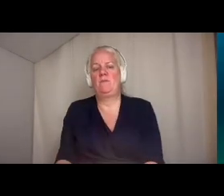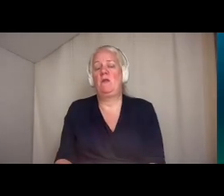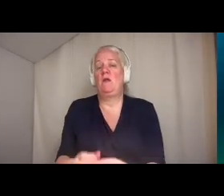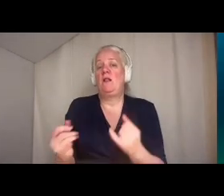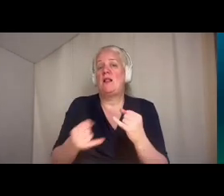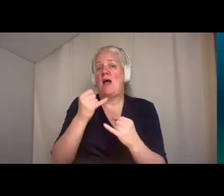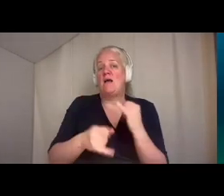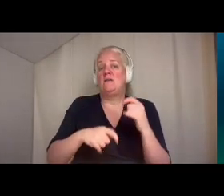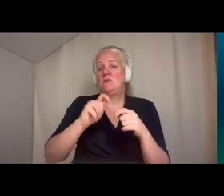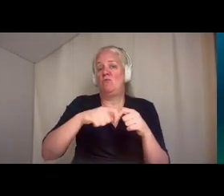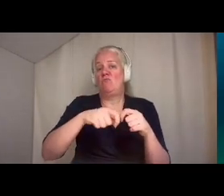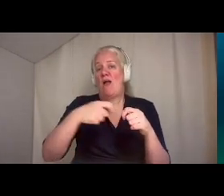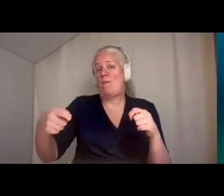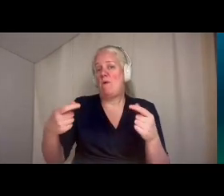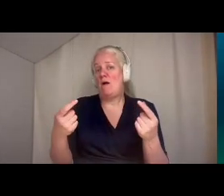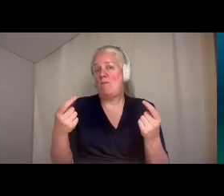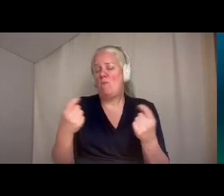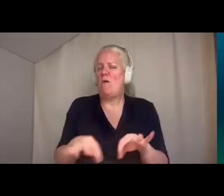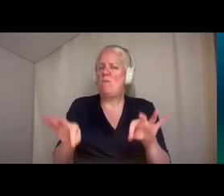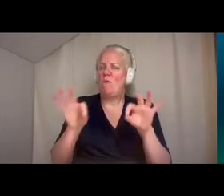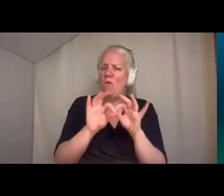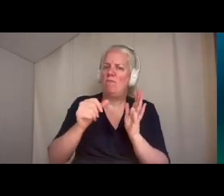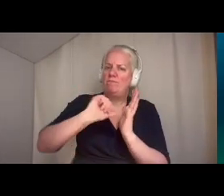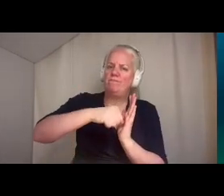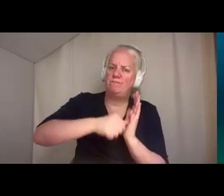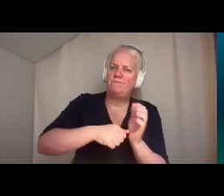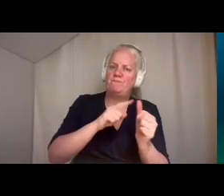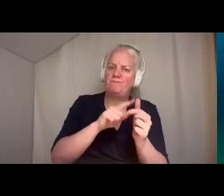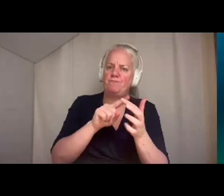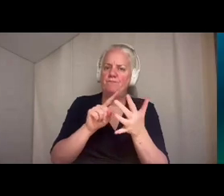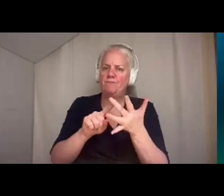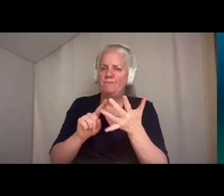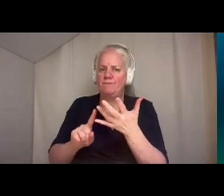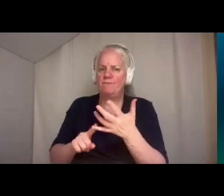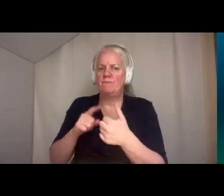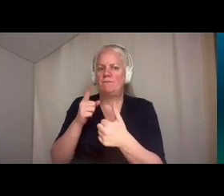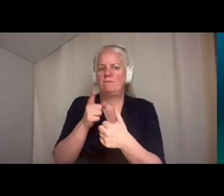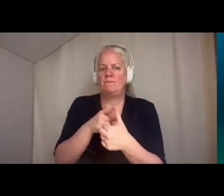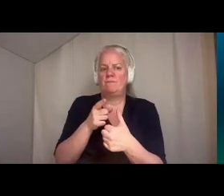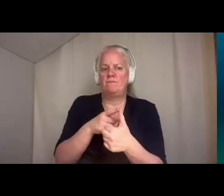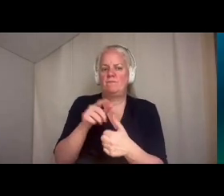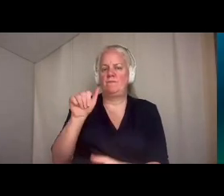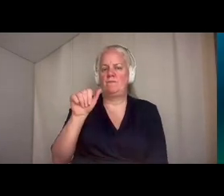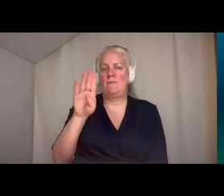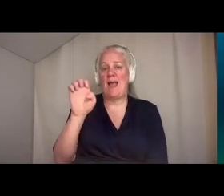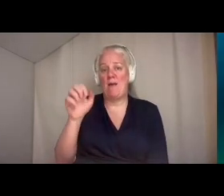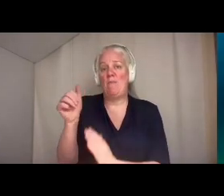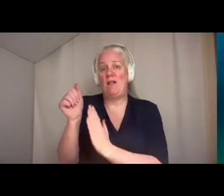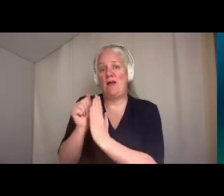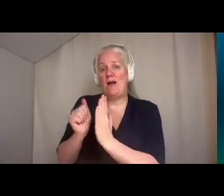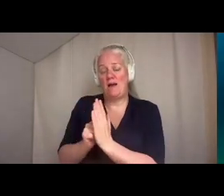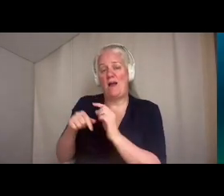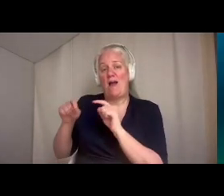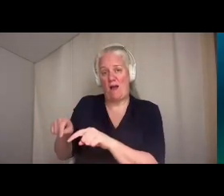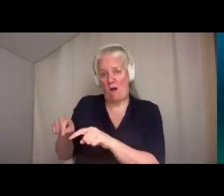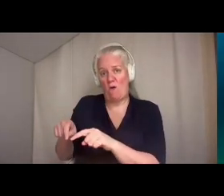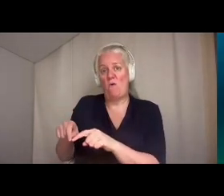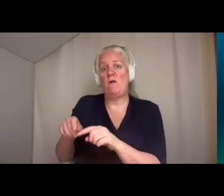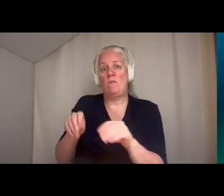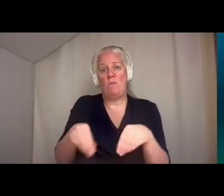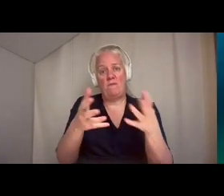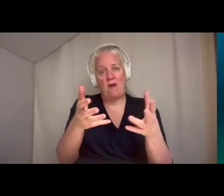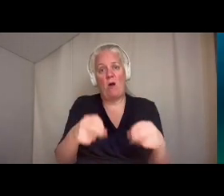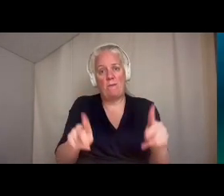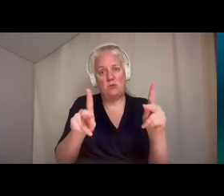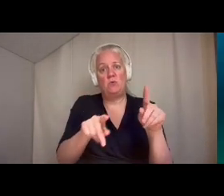key takeaways. We want to highlight that ABLE accounts provide tax-free investment growth.